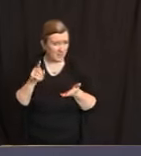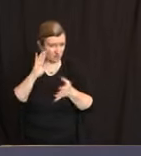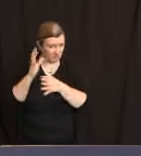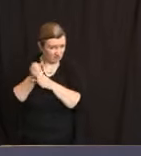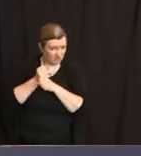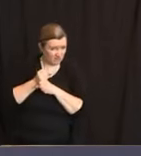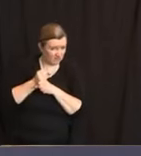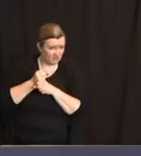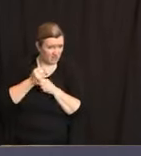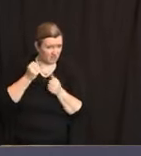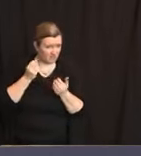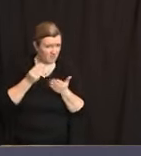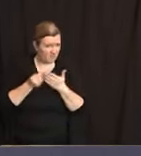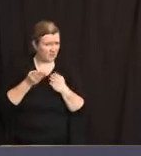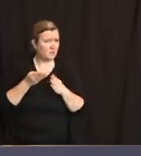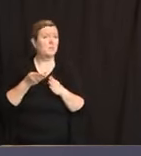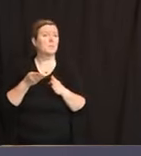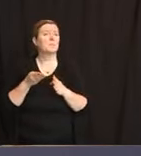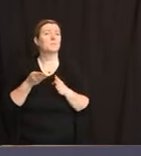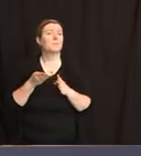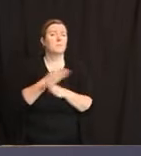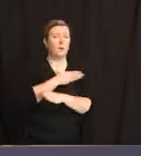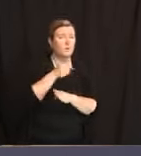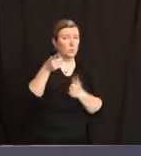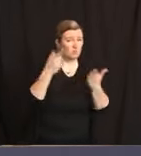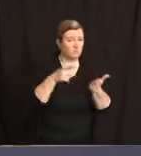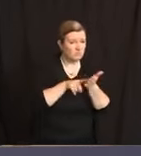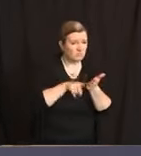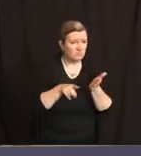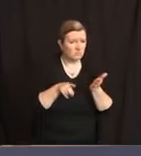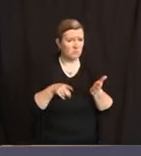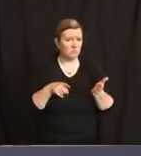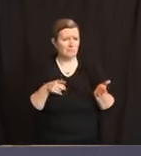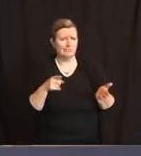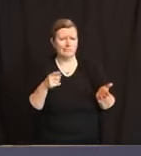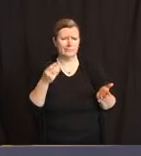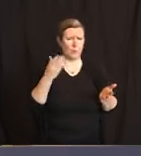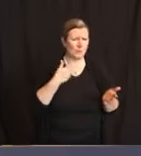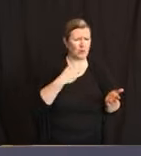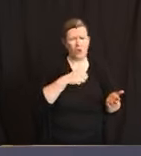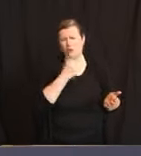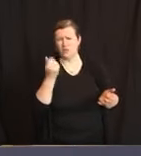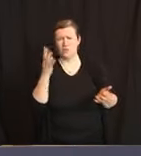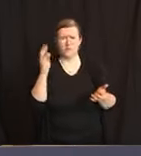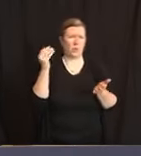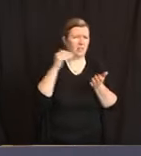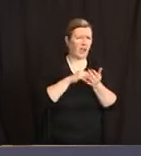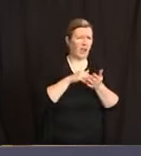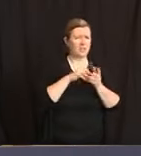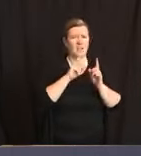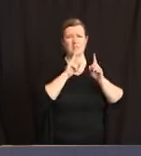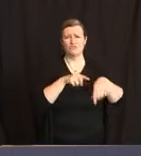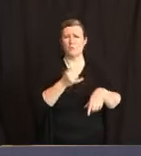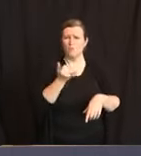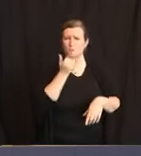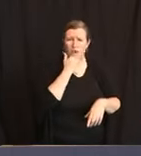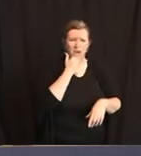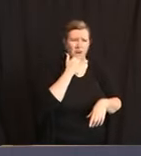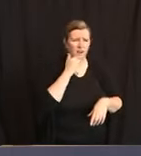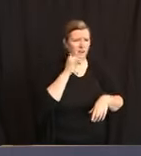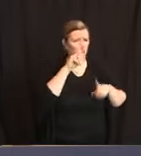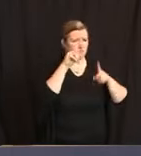before adjudication? But then you also said another 40,000 people answered something wrong this week.